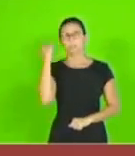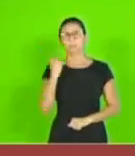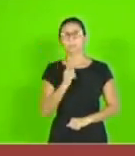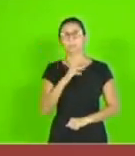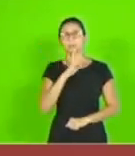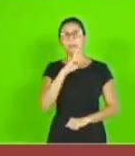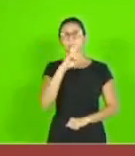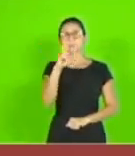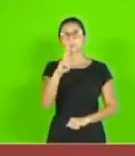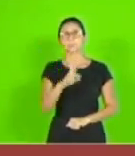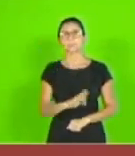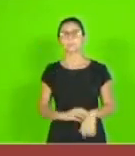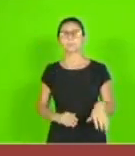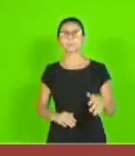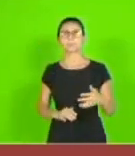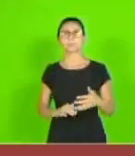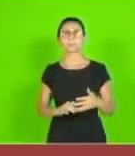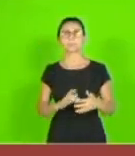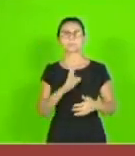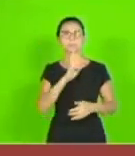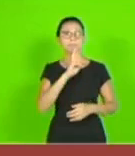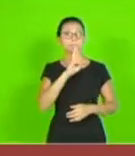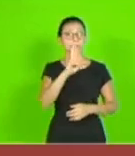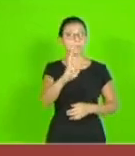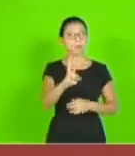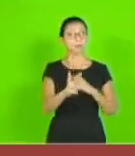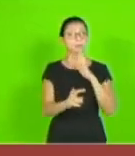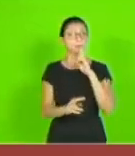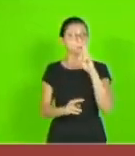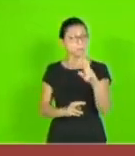the question that I return to ask,